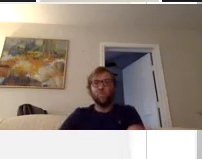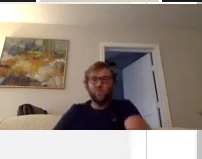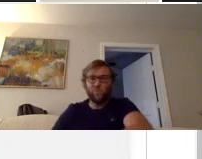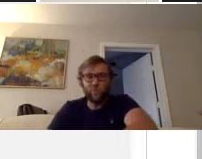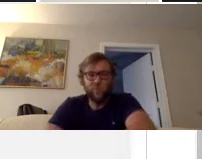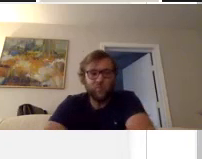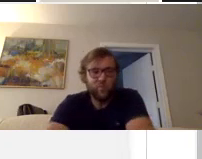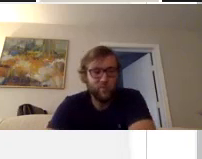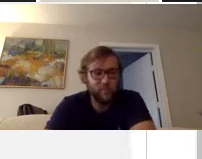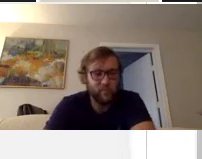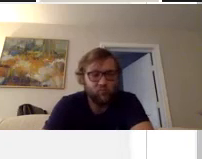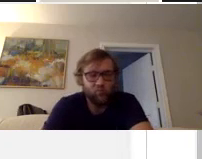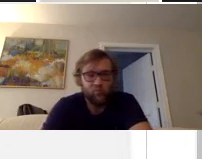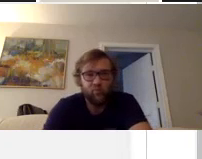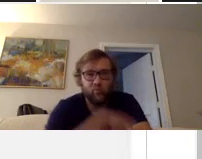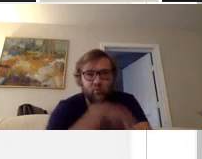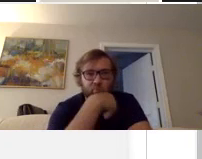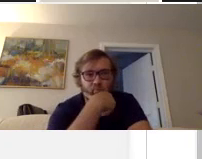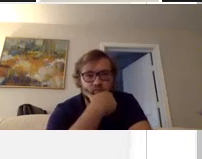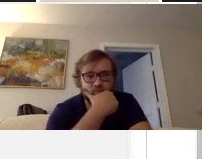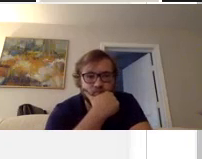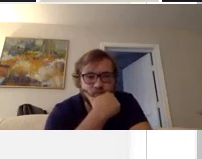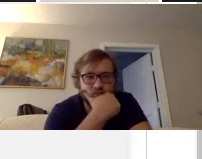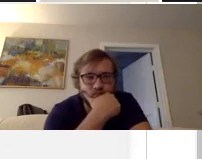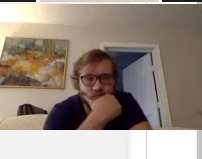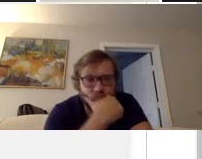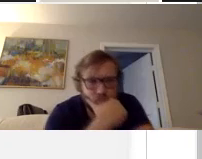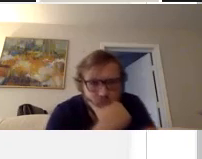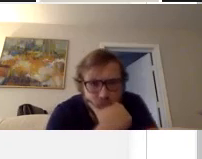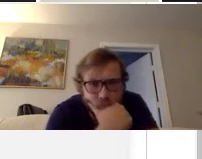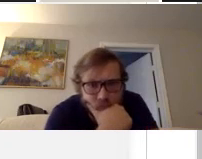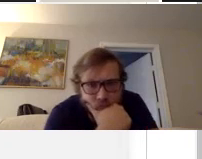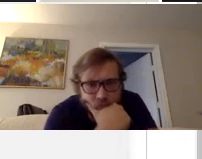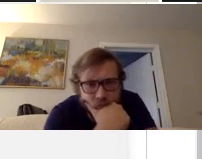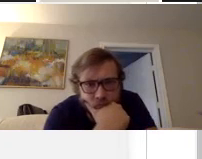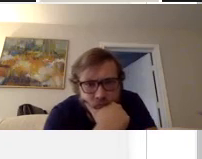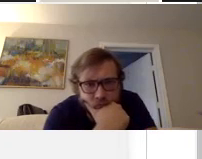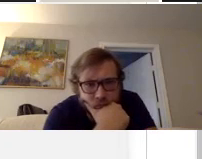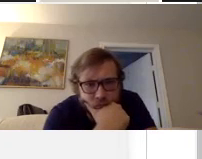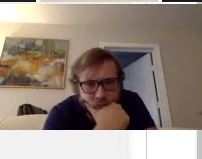define displacement. Be careful. There's a